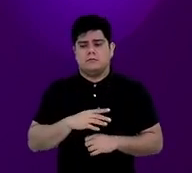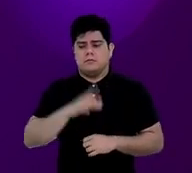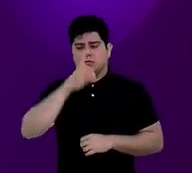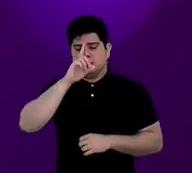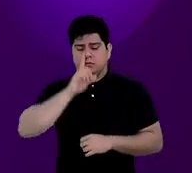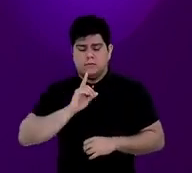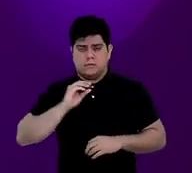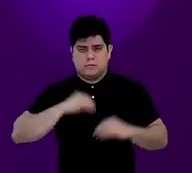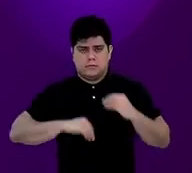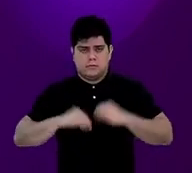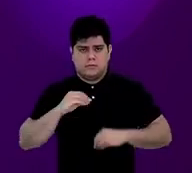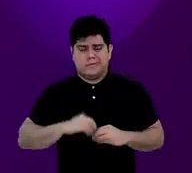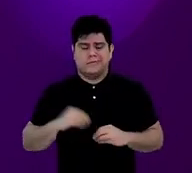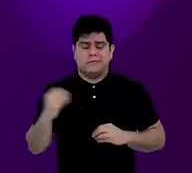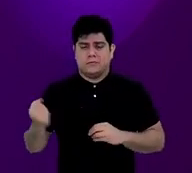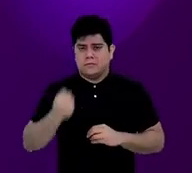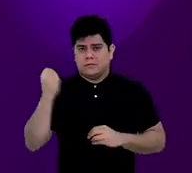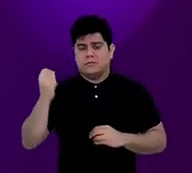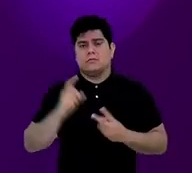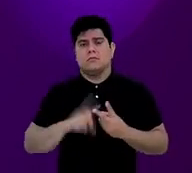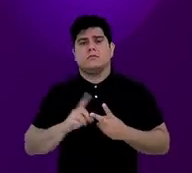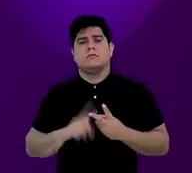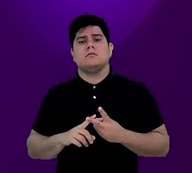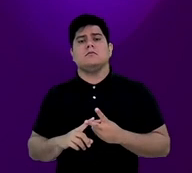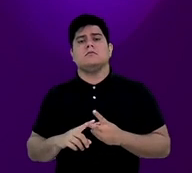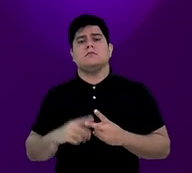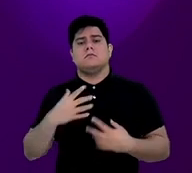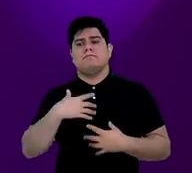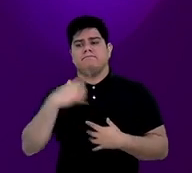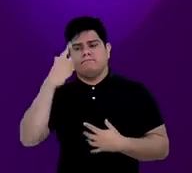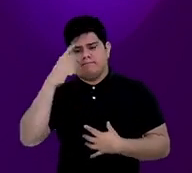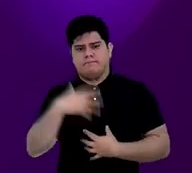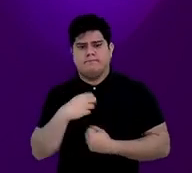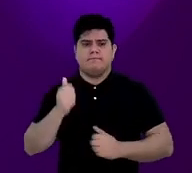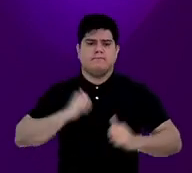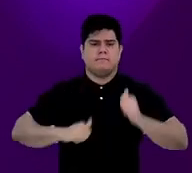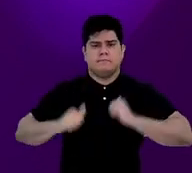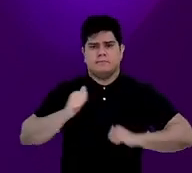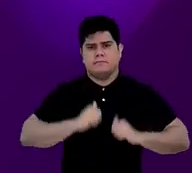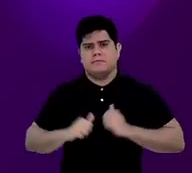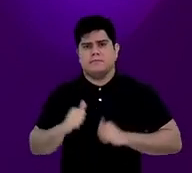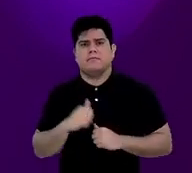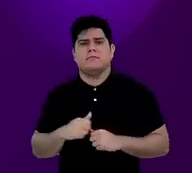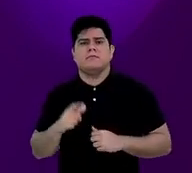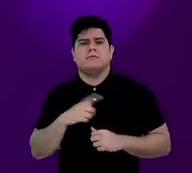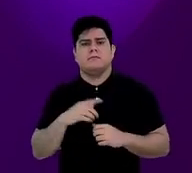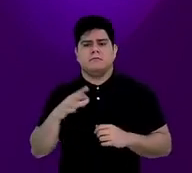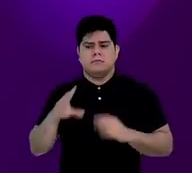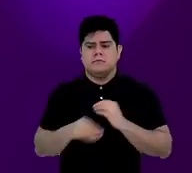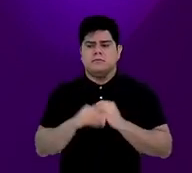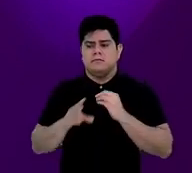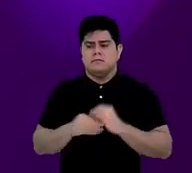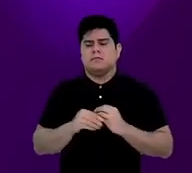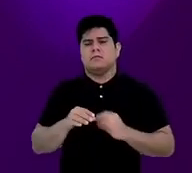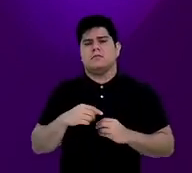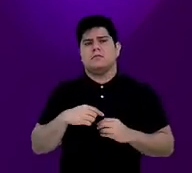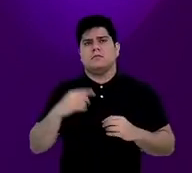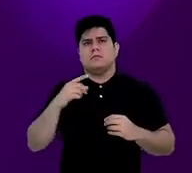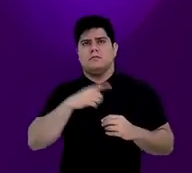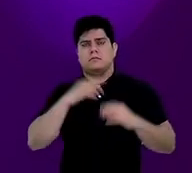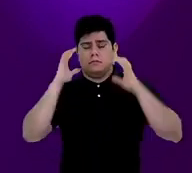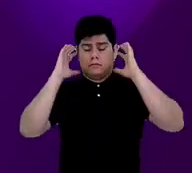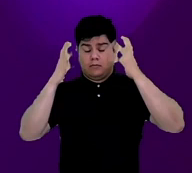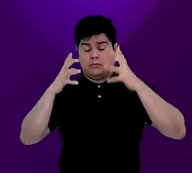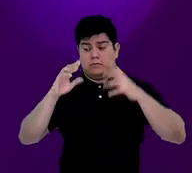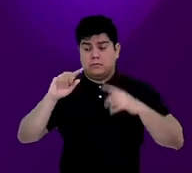even sexual dysfunction. They've all been shown to be benefited by shining near-infrared light on